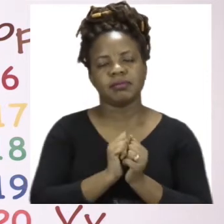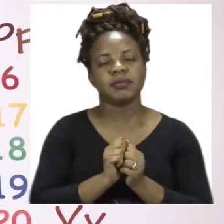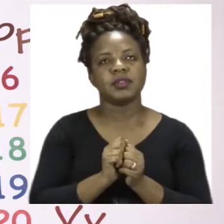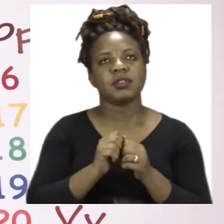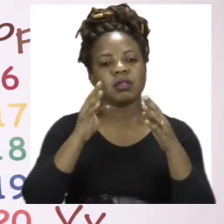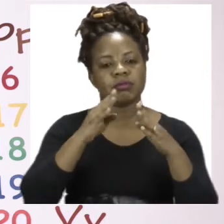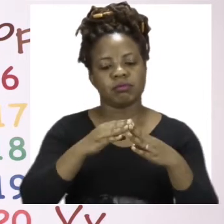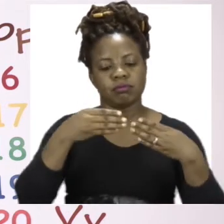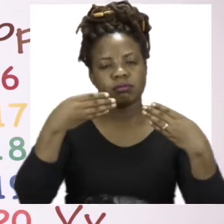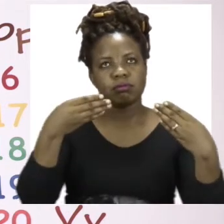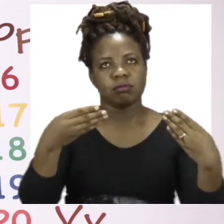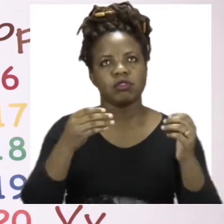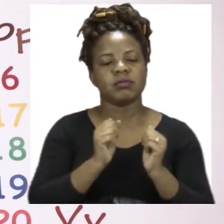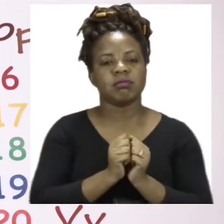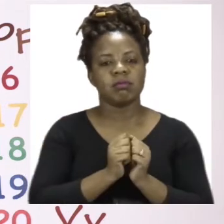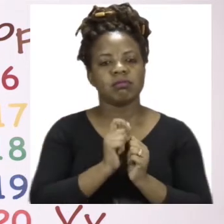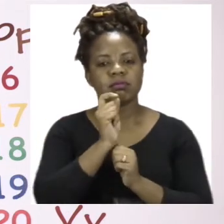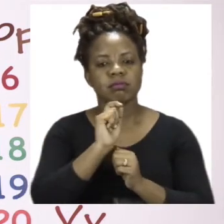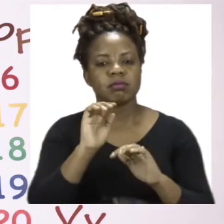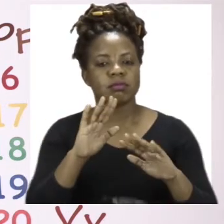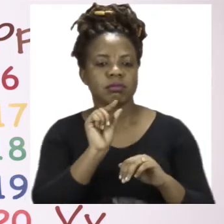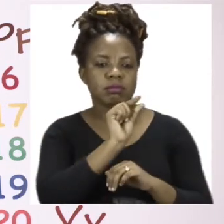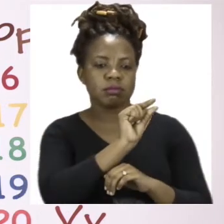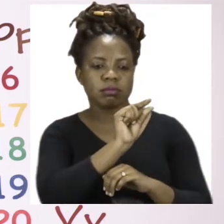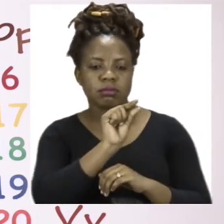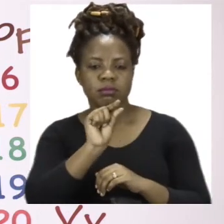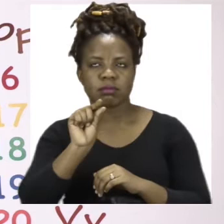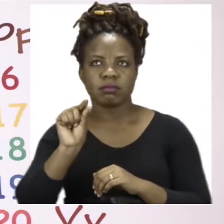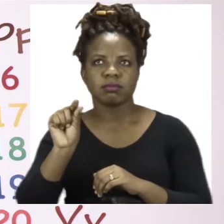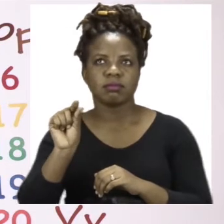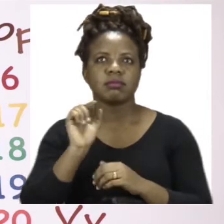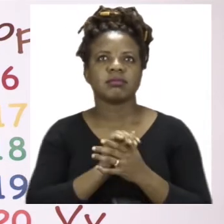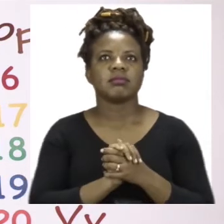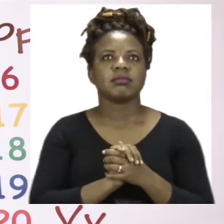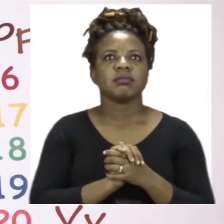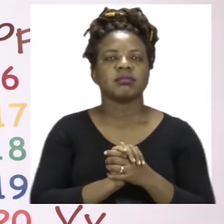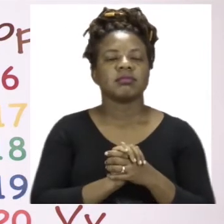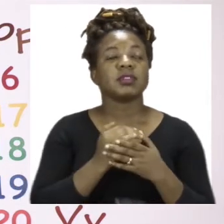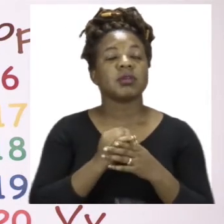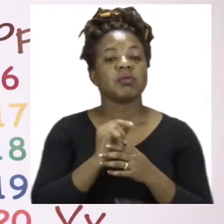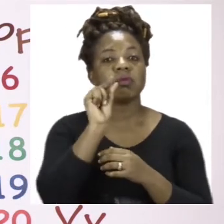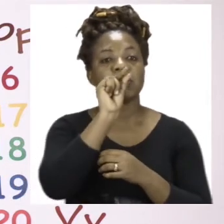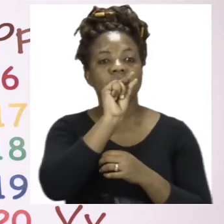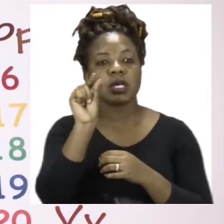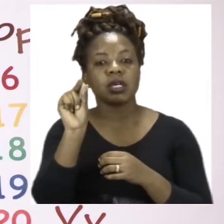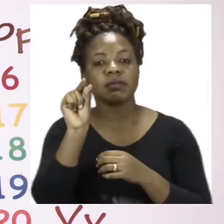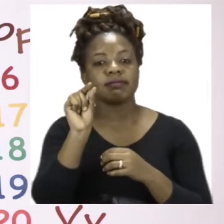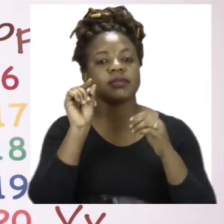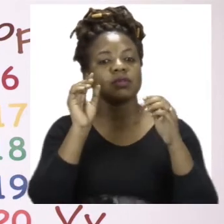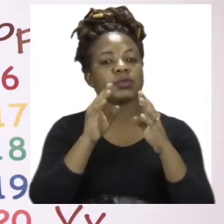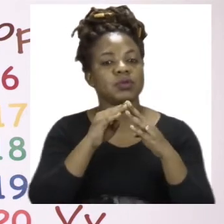going across. Now I want you to please look at the word newspaper and you are going to write